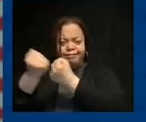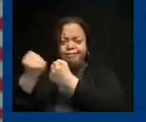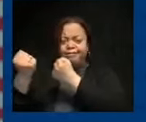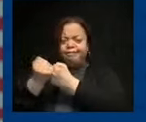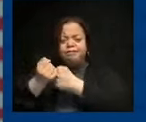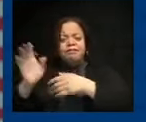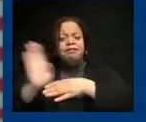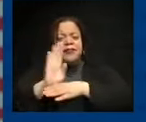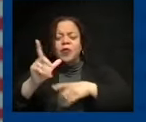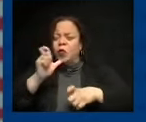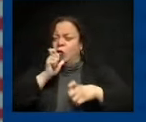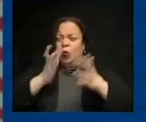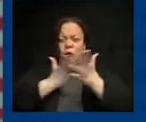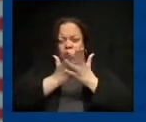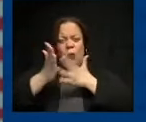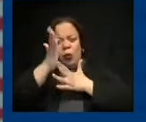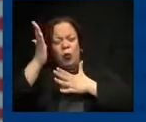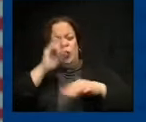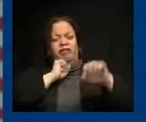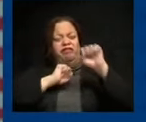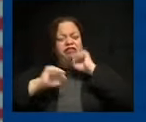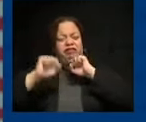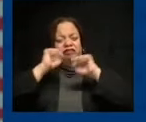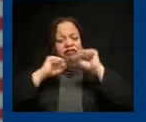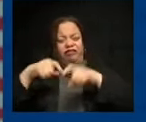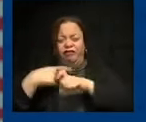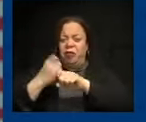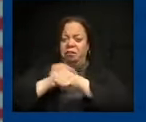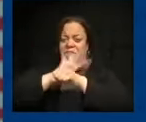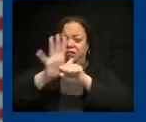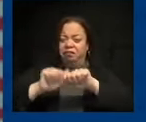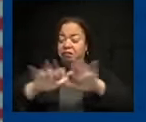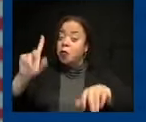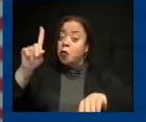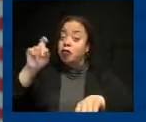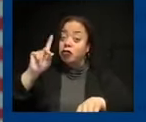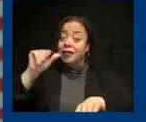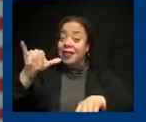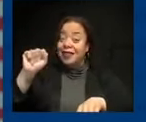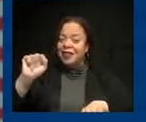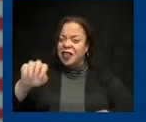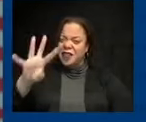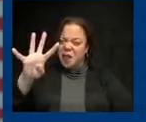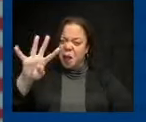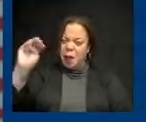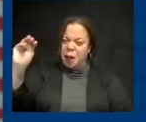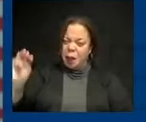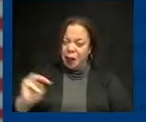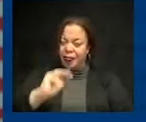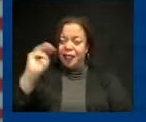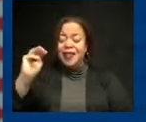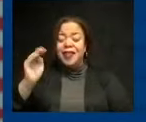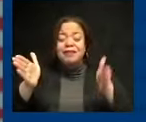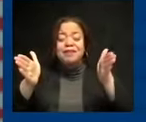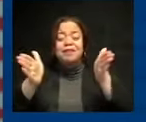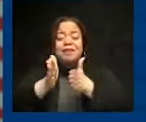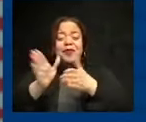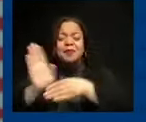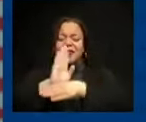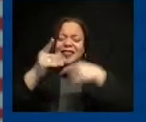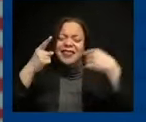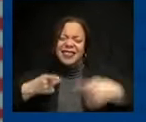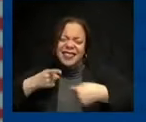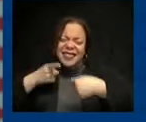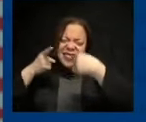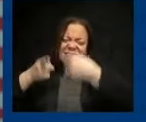to 4 million struggling small businesses to help keep their doors open. But we still have so much